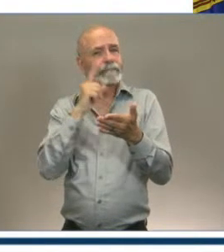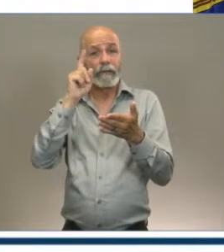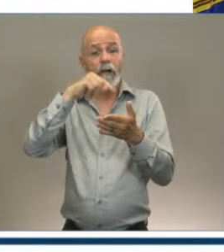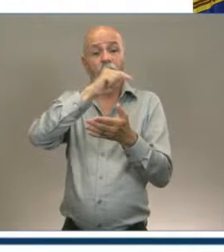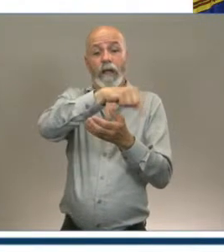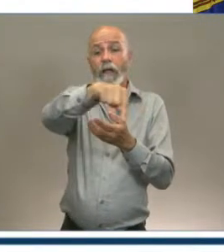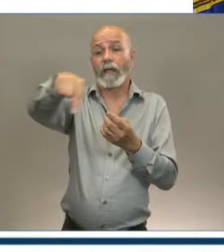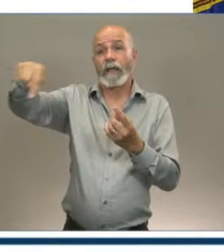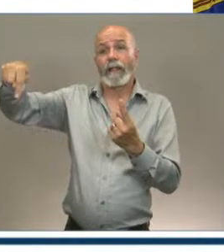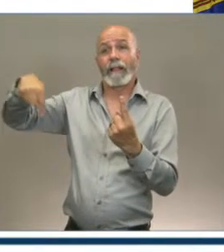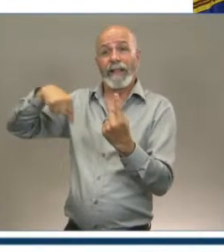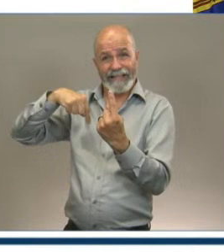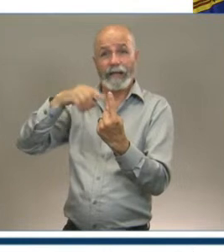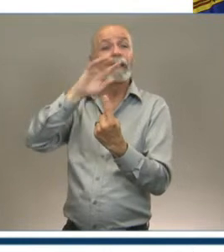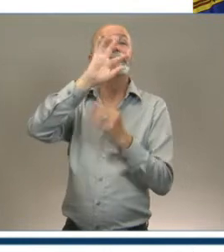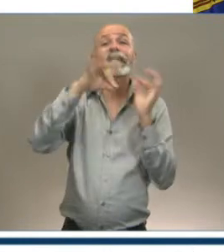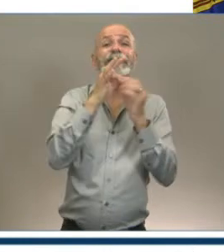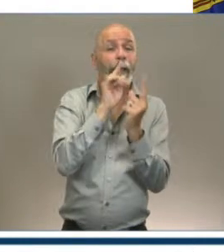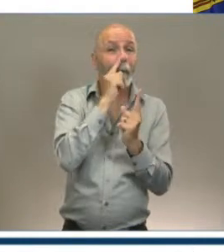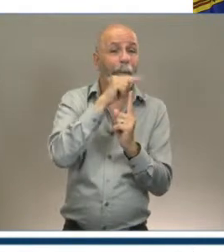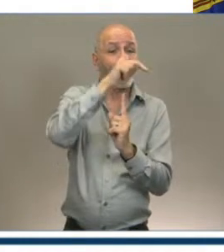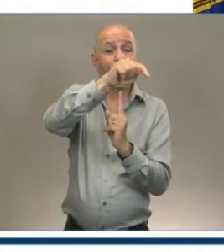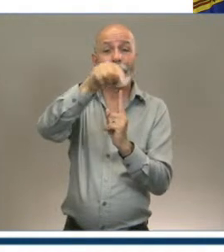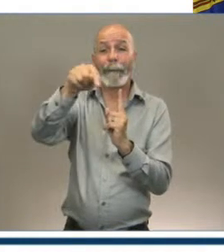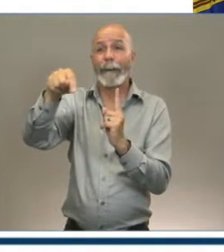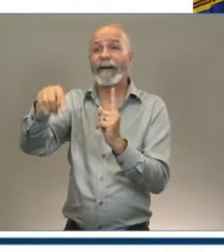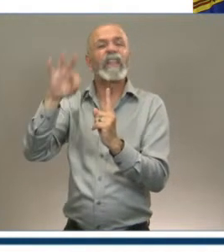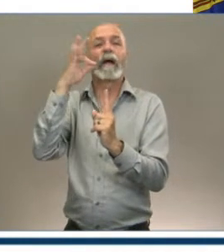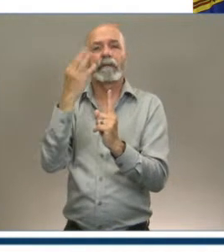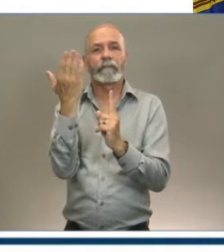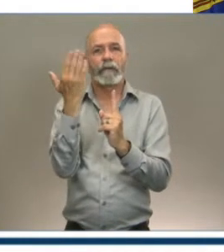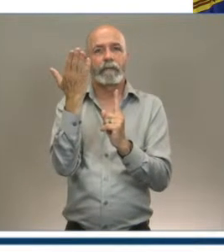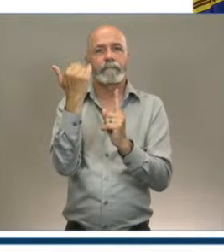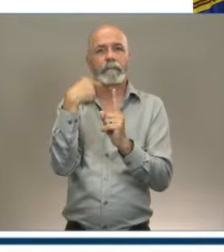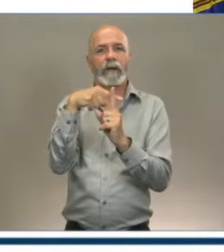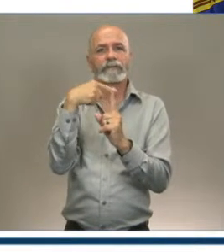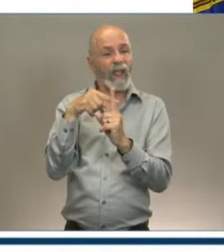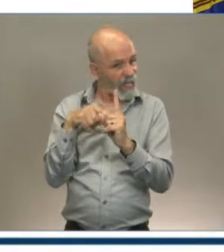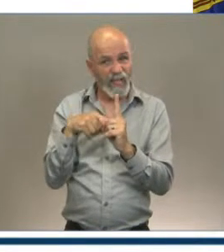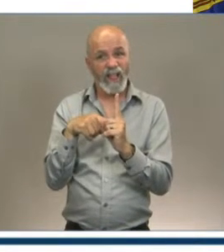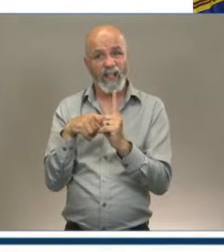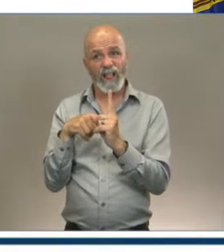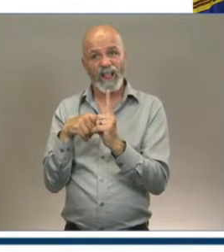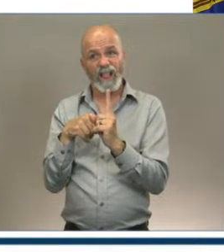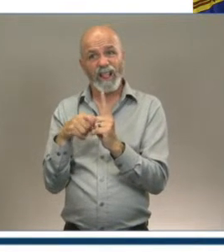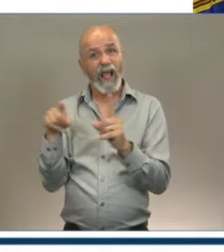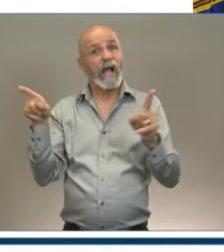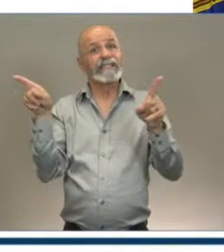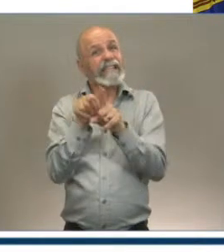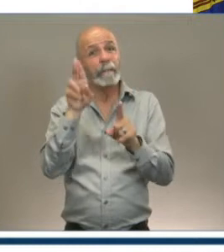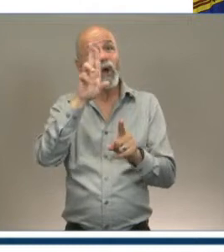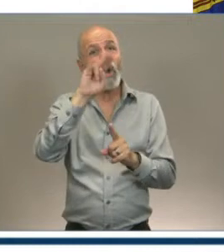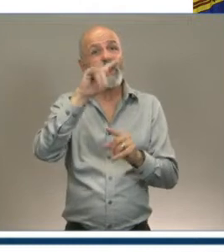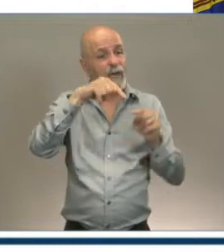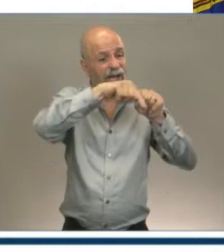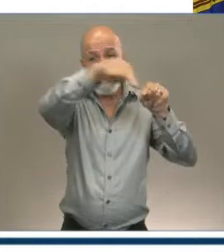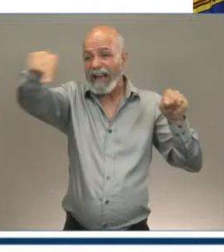of let us know, are these all people who are on the same unit, on the same